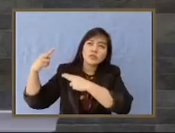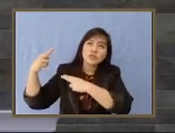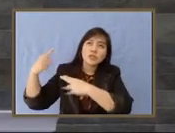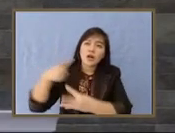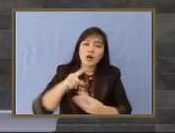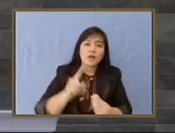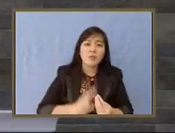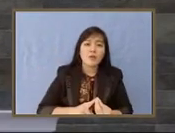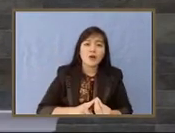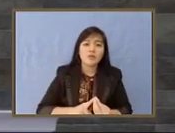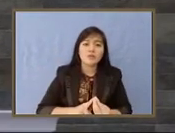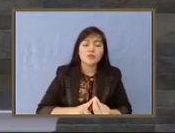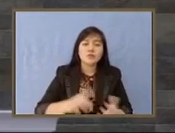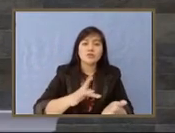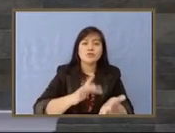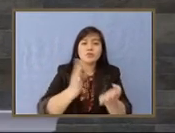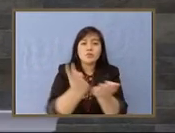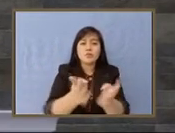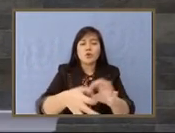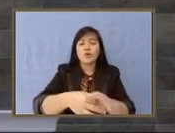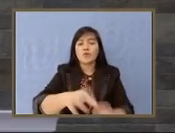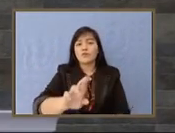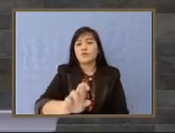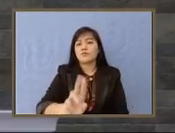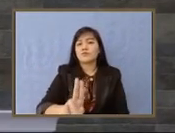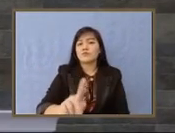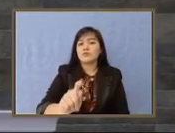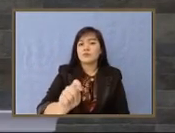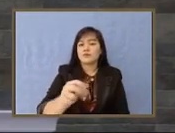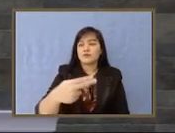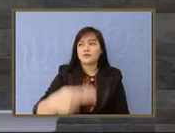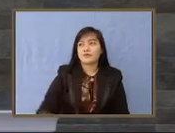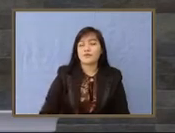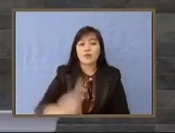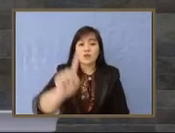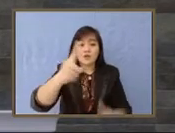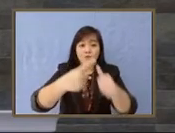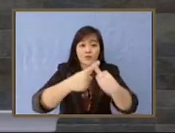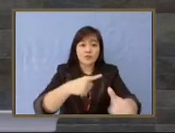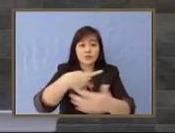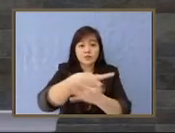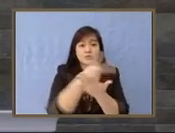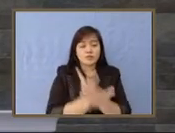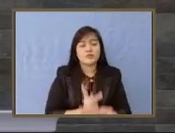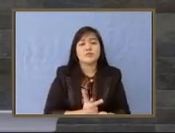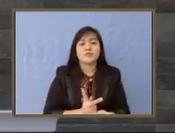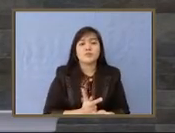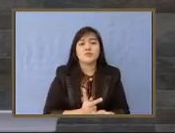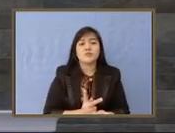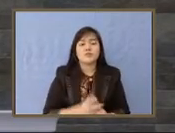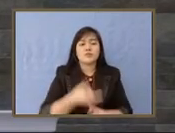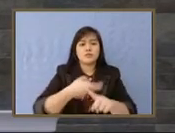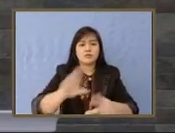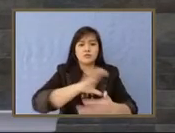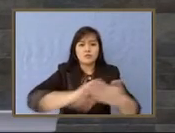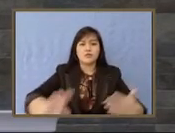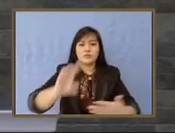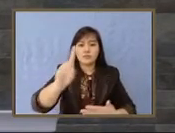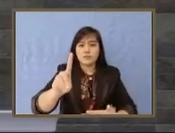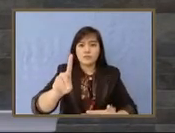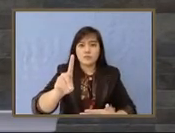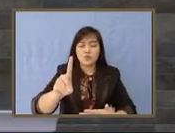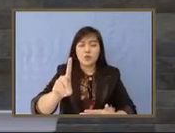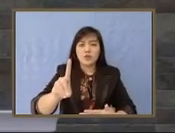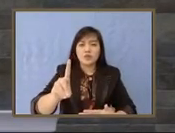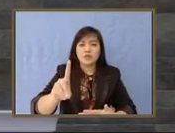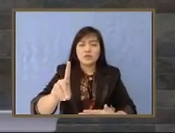na part. The first part ng historical analysis is from chapter 1, verse 1 to 5,